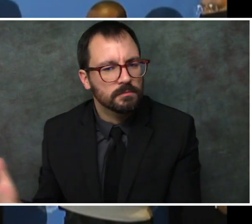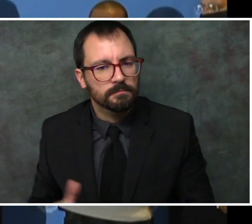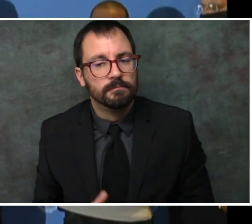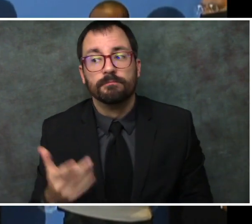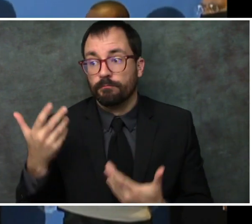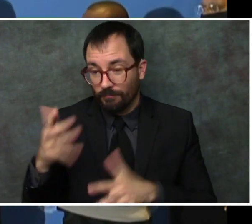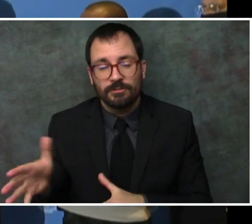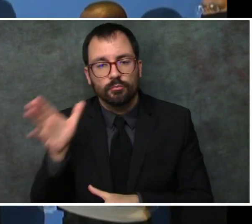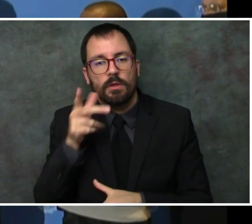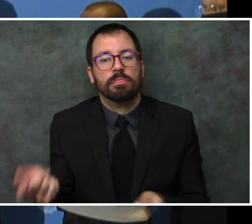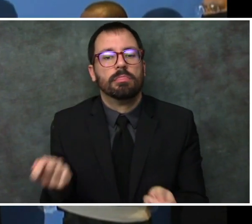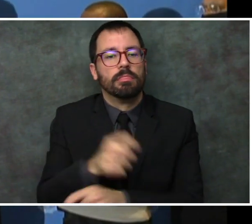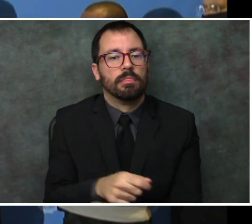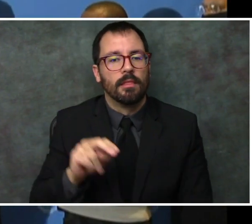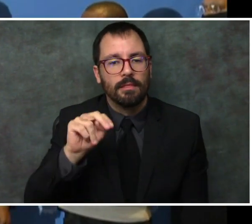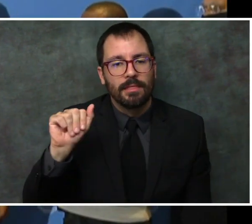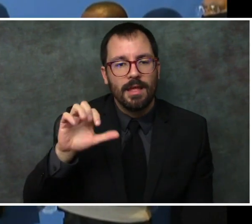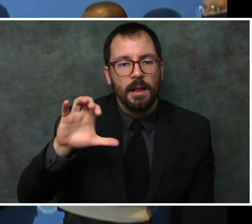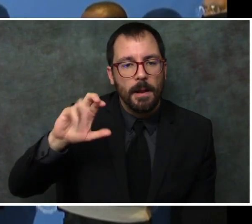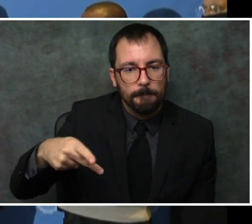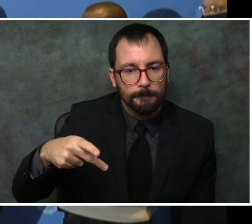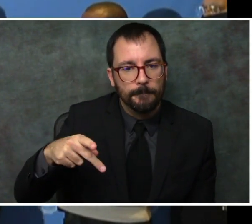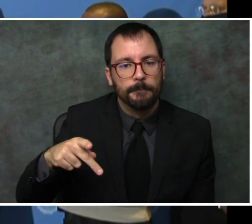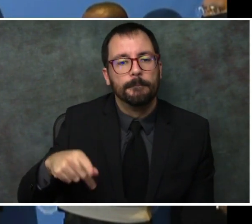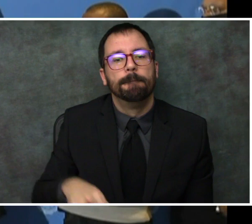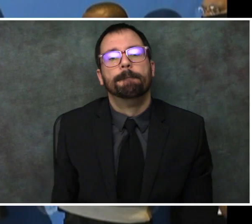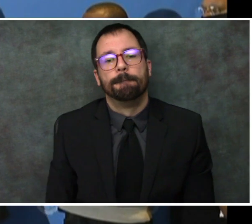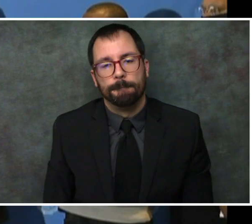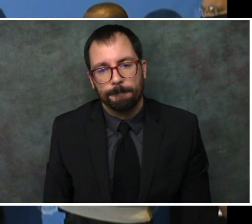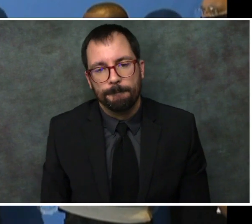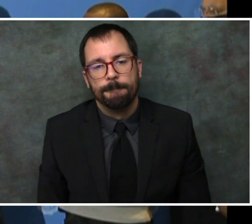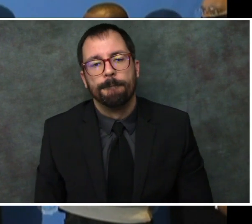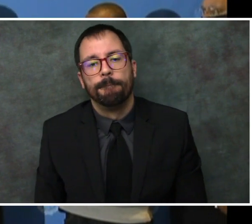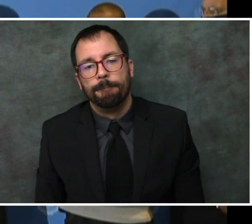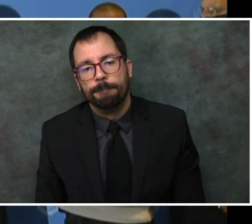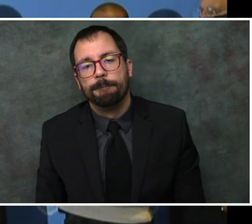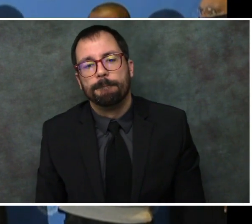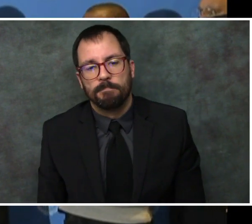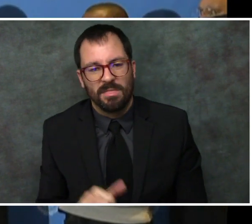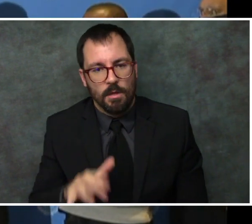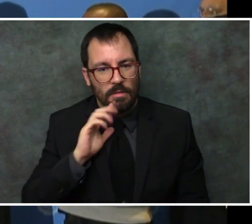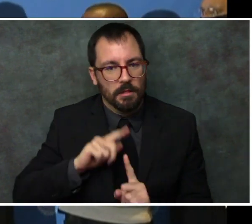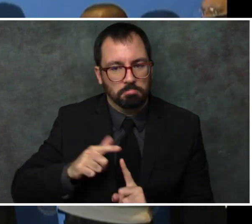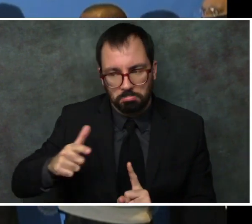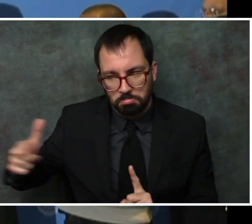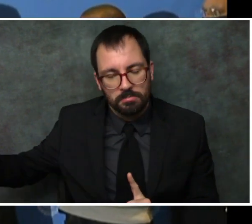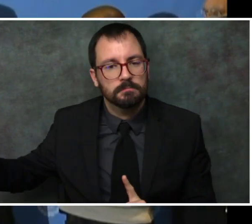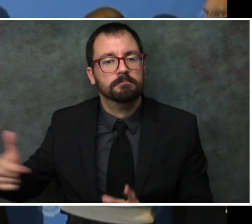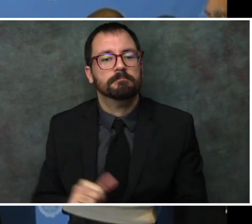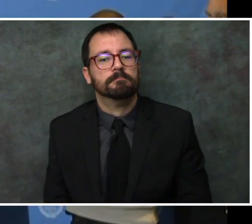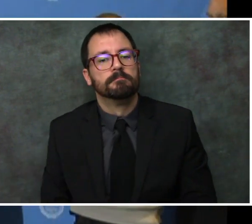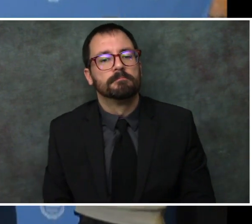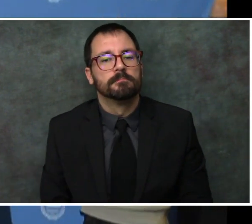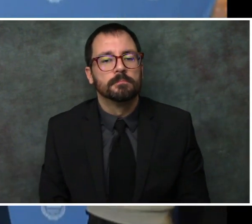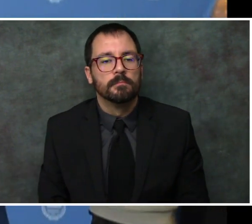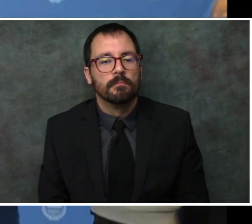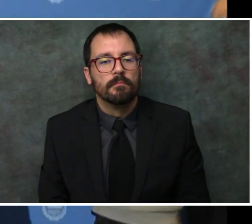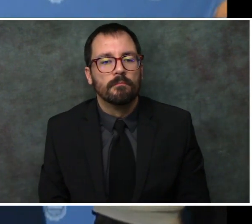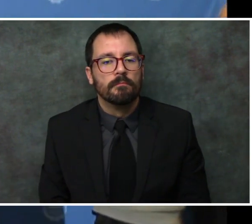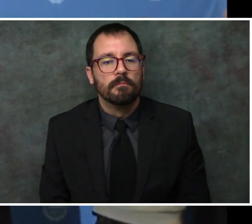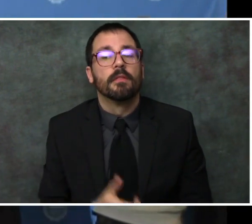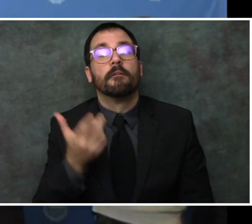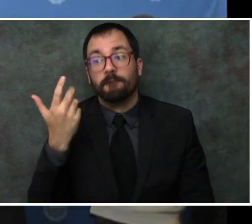that will be the order. And then I have a couple more announcements, and then I'll open up for questions. So, U.S. Attorney? Right here.